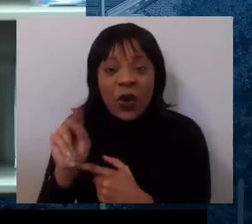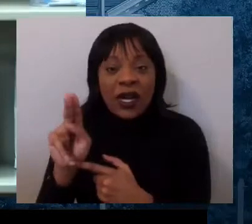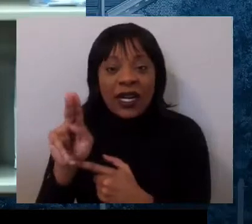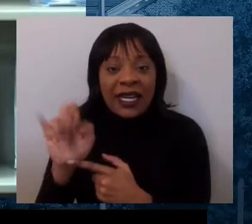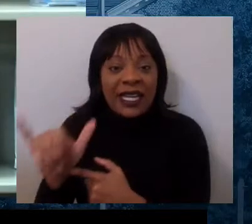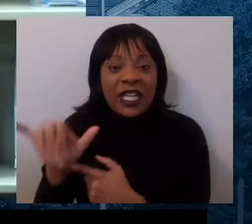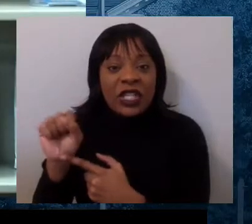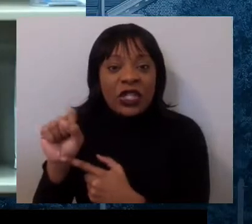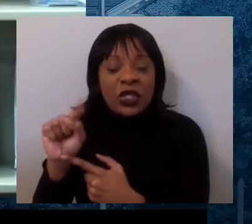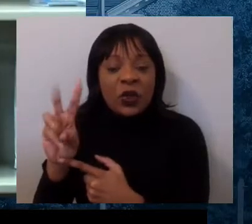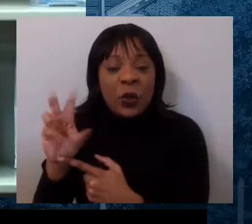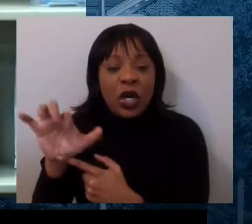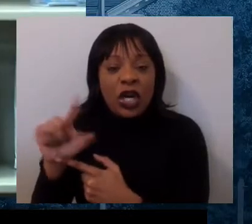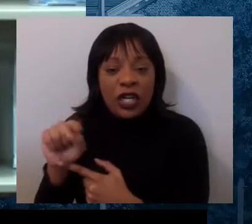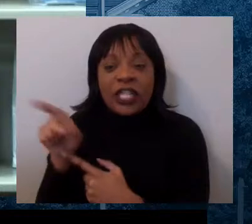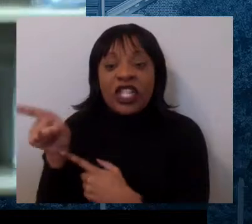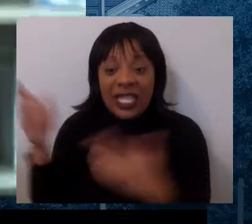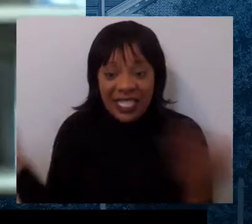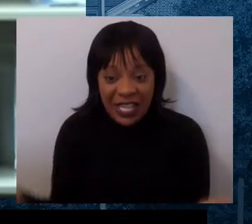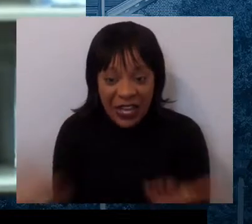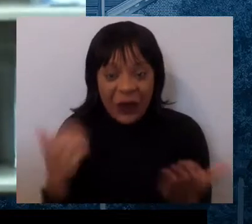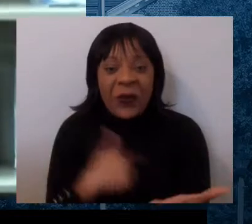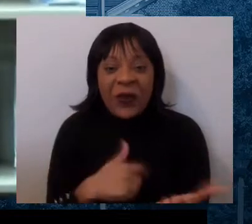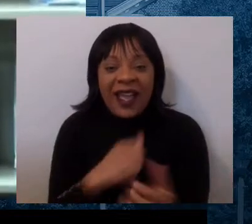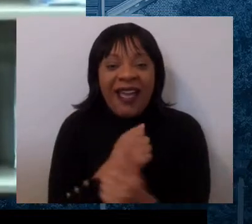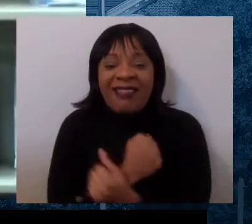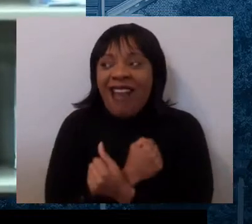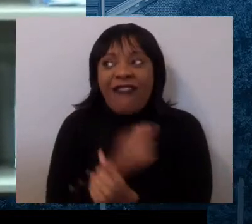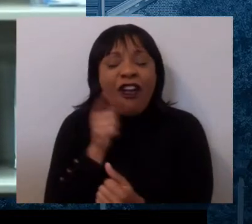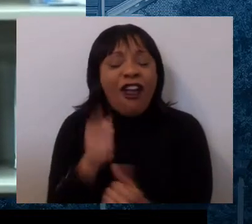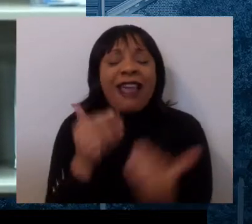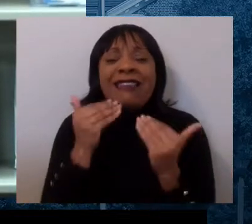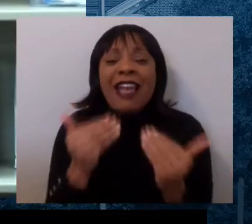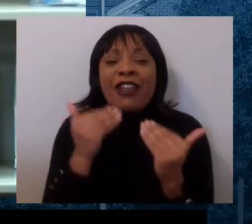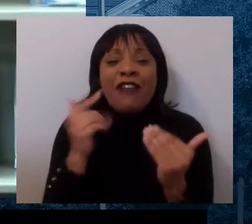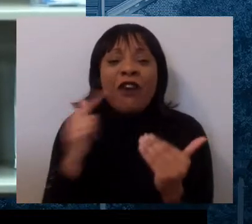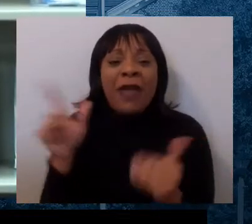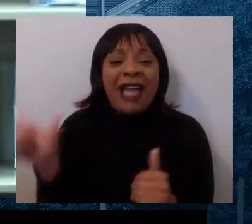She is here and we love her. Thank you for being a library champion.